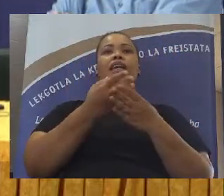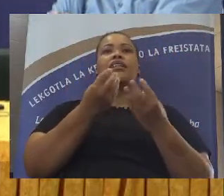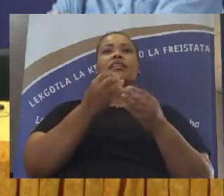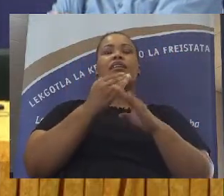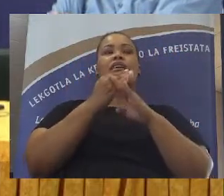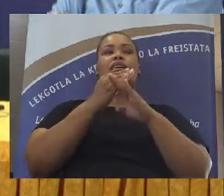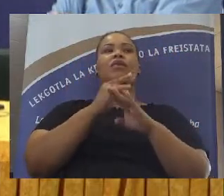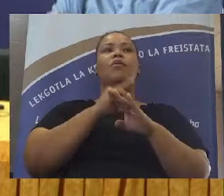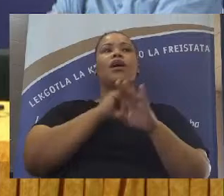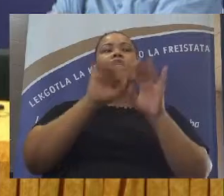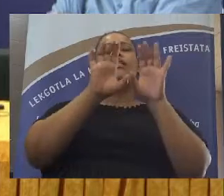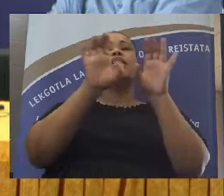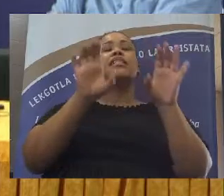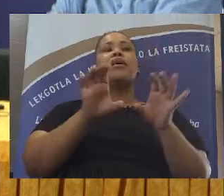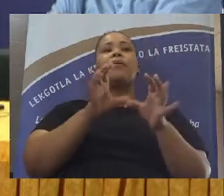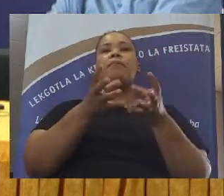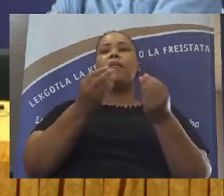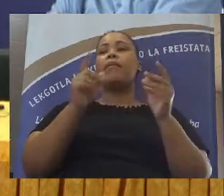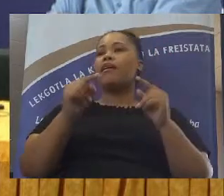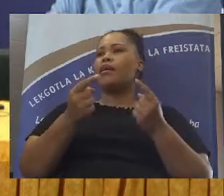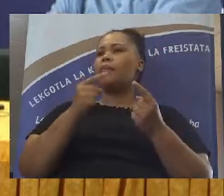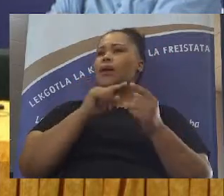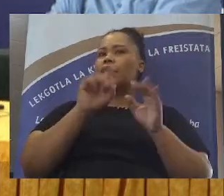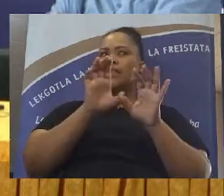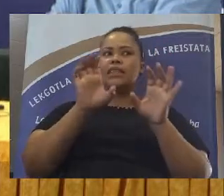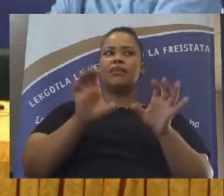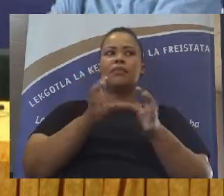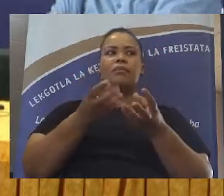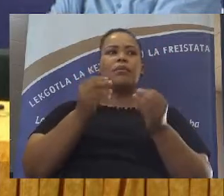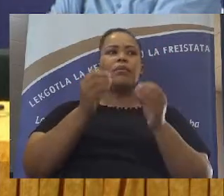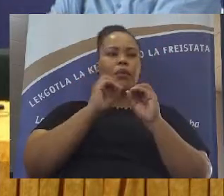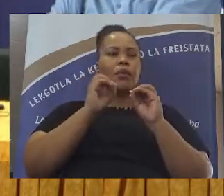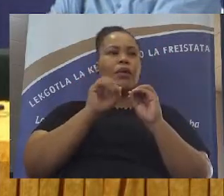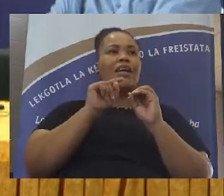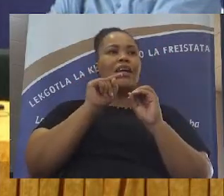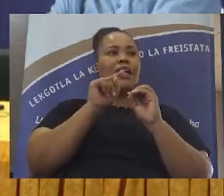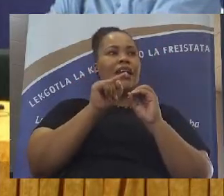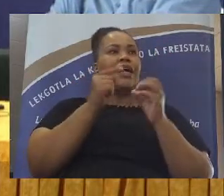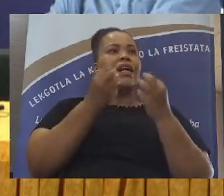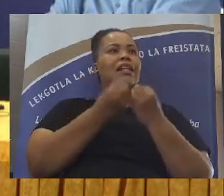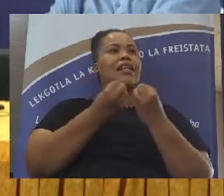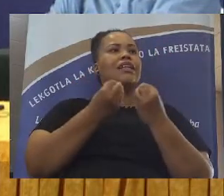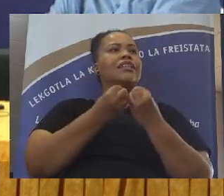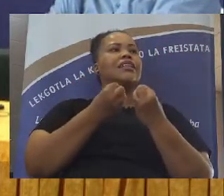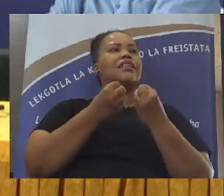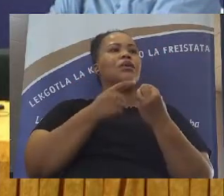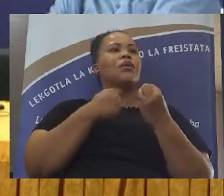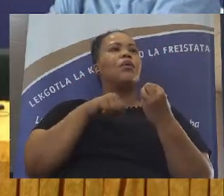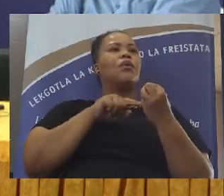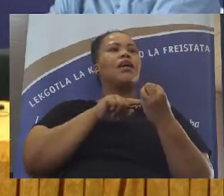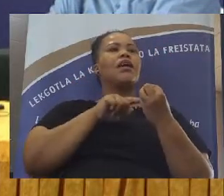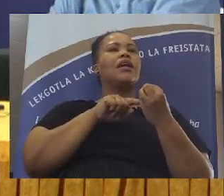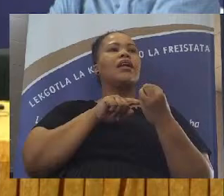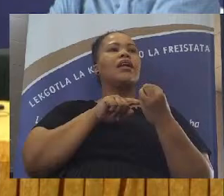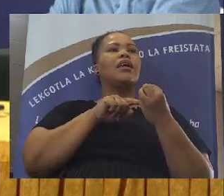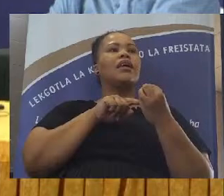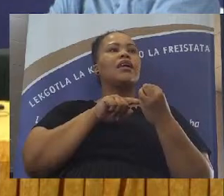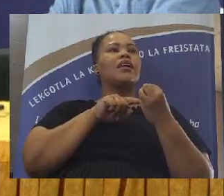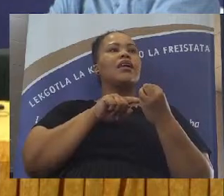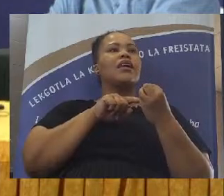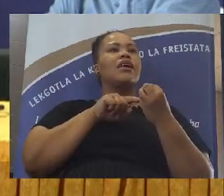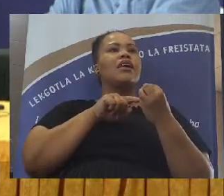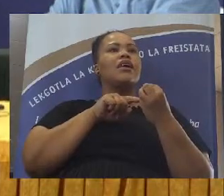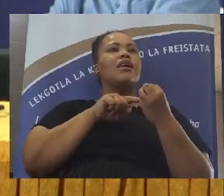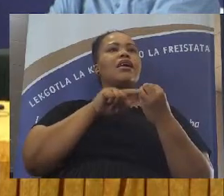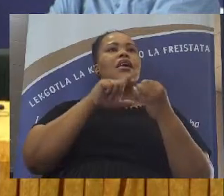you can't get the certificate. But why don't you get the certificate? And those are the things that we need. Those, unfortunately, are not things that are addressed in